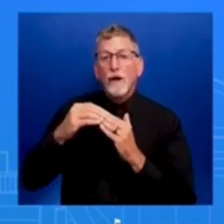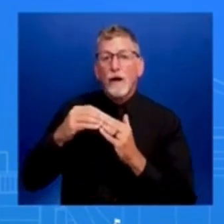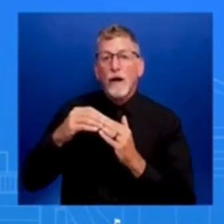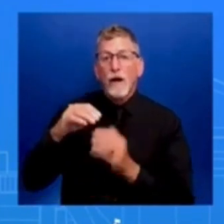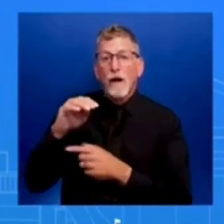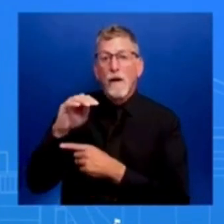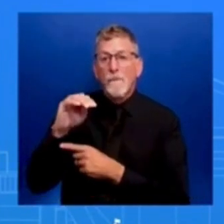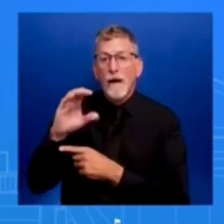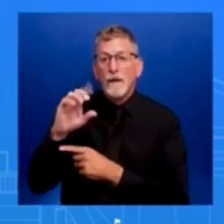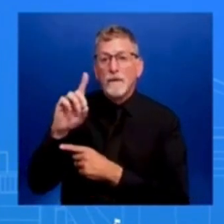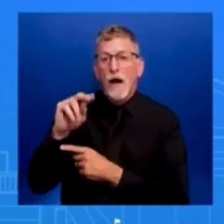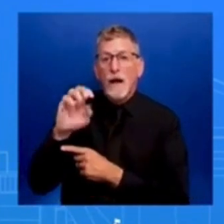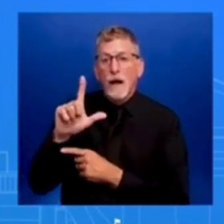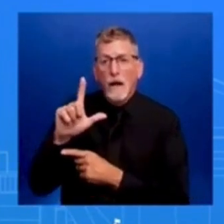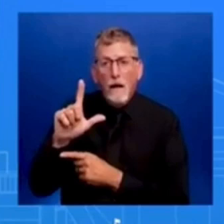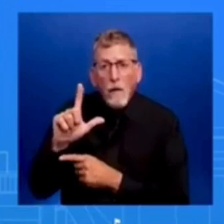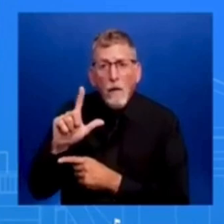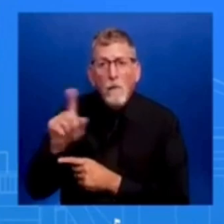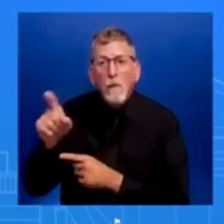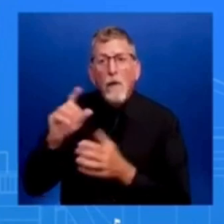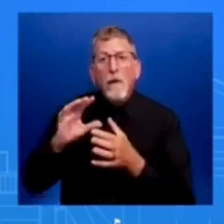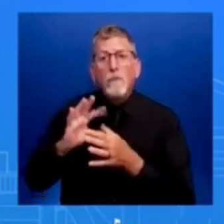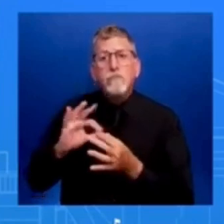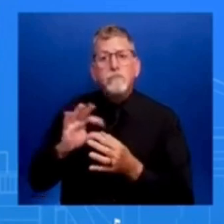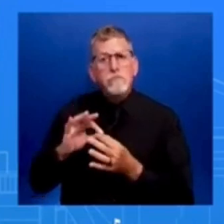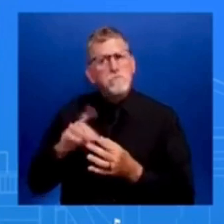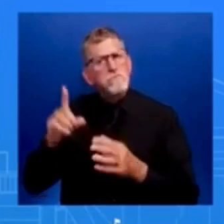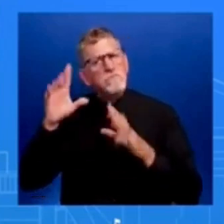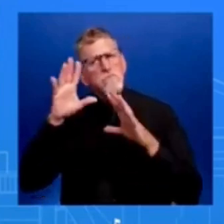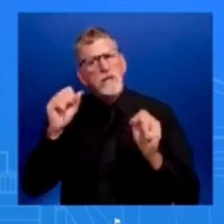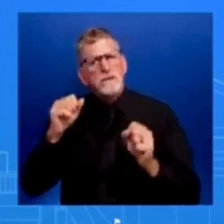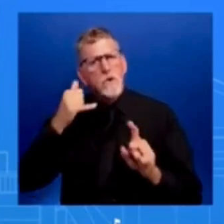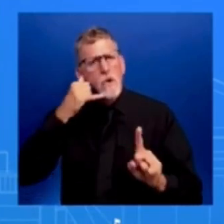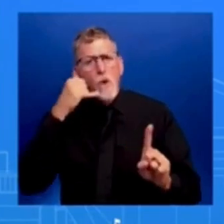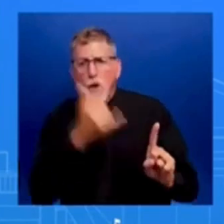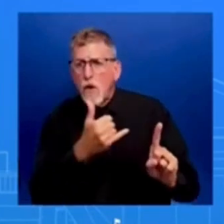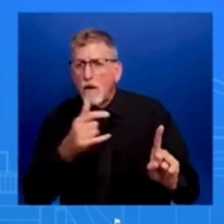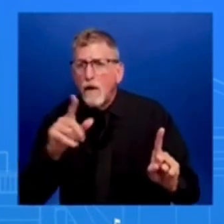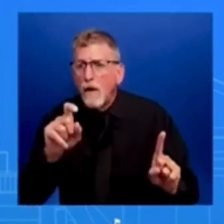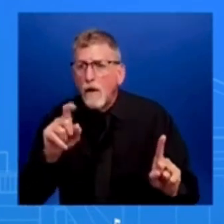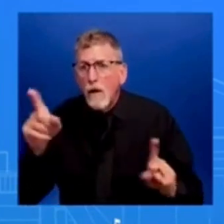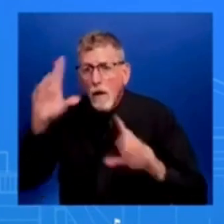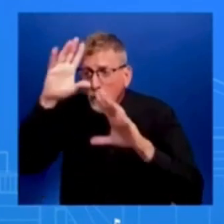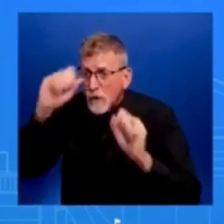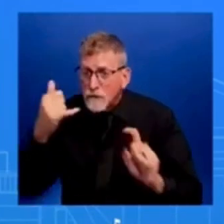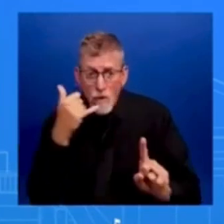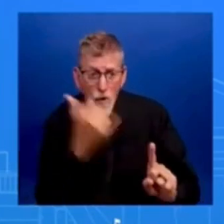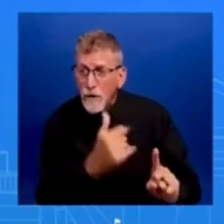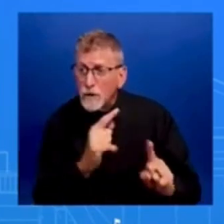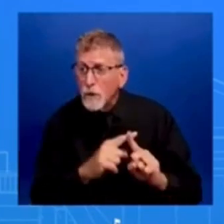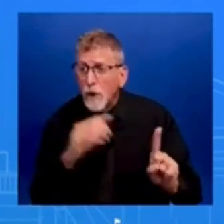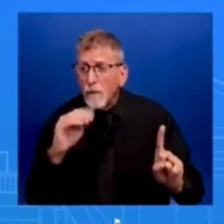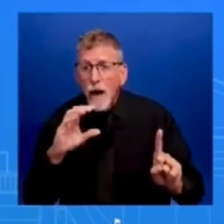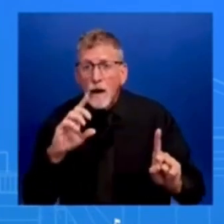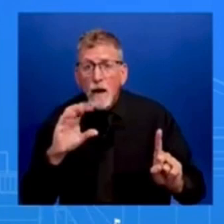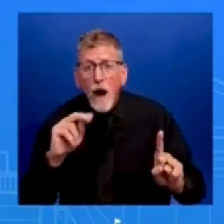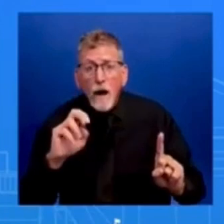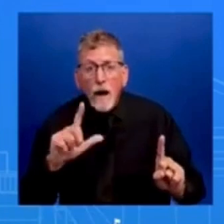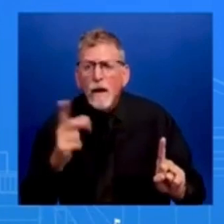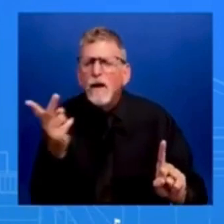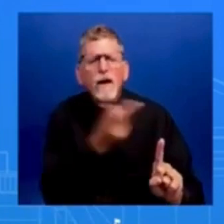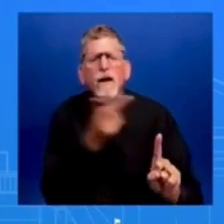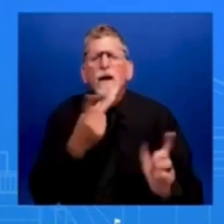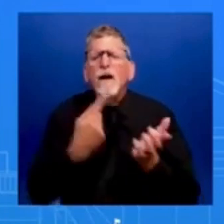a little bit about that conversation, what the president's message was to Leader McConnell, and whether the president believes he is able to